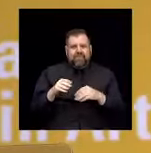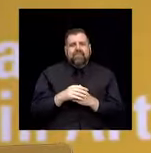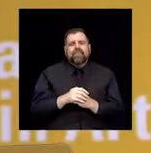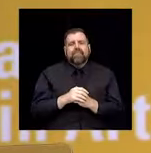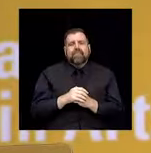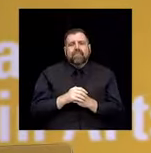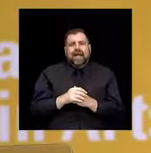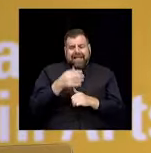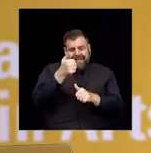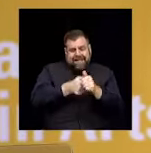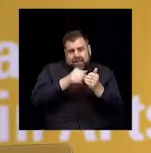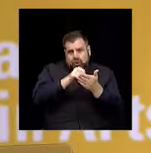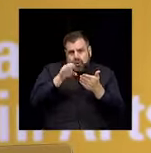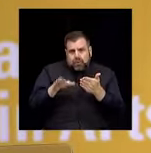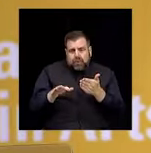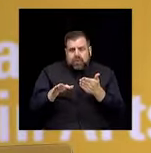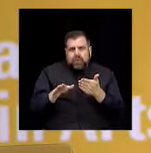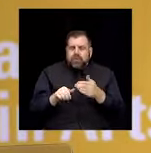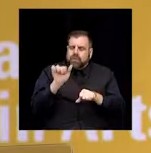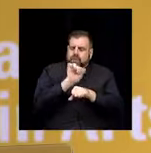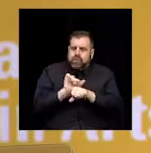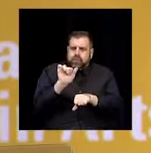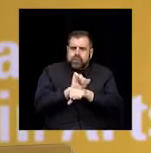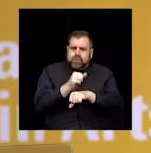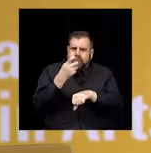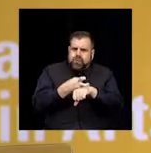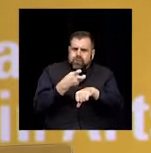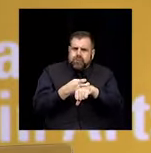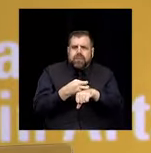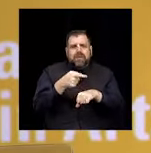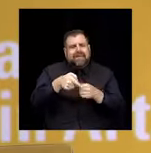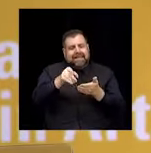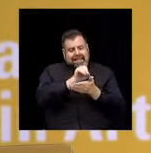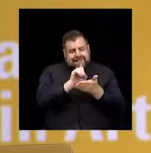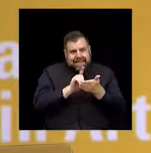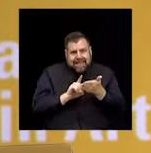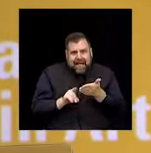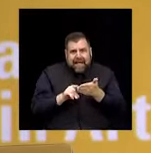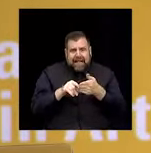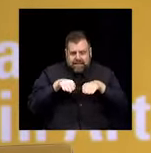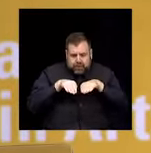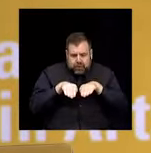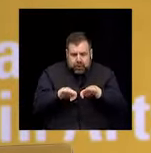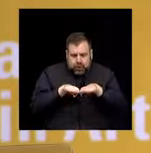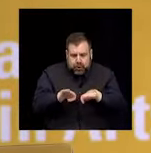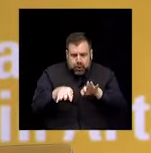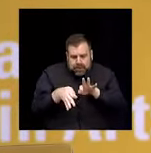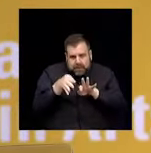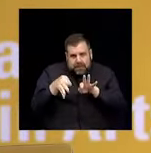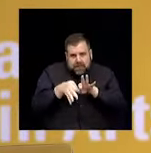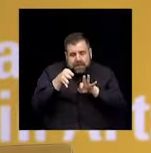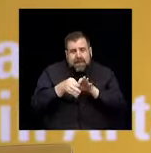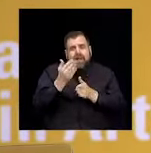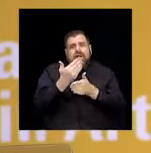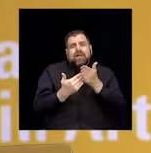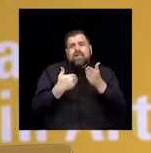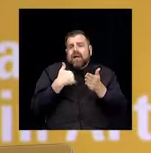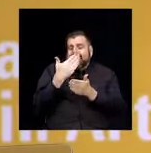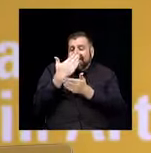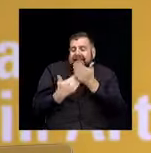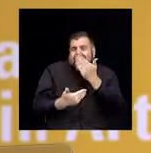spent hours on the painstaking work of designing and sewing. Some even created